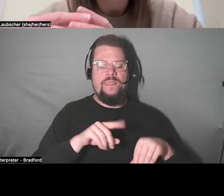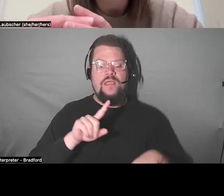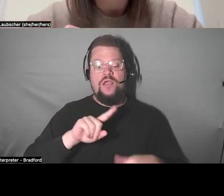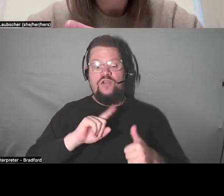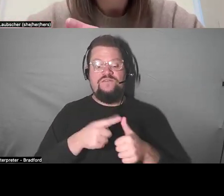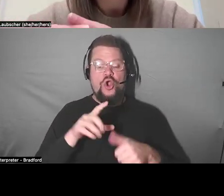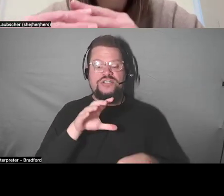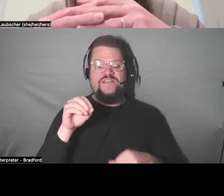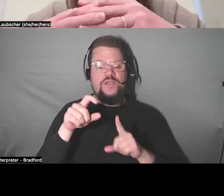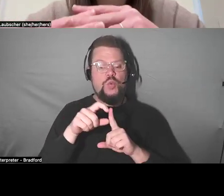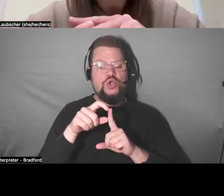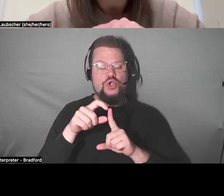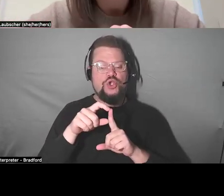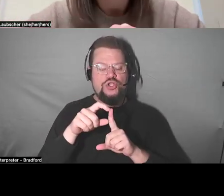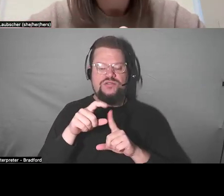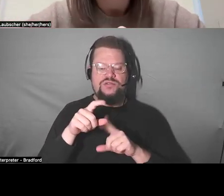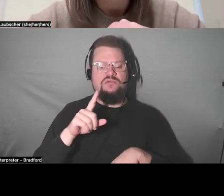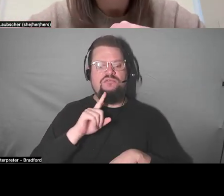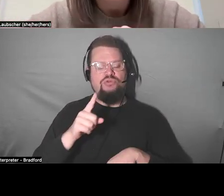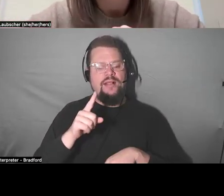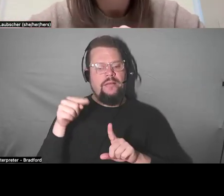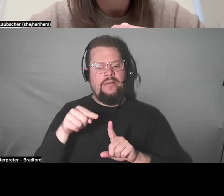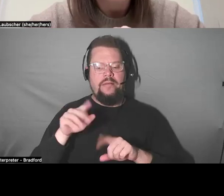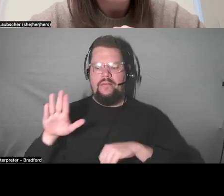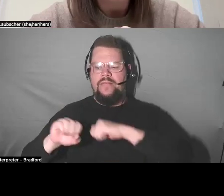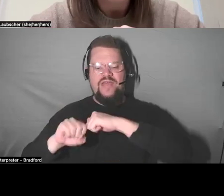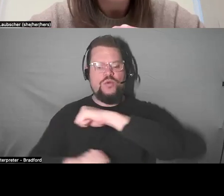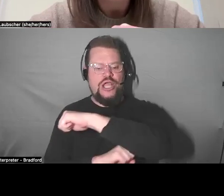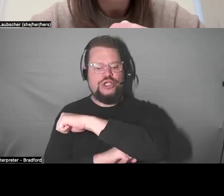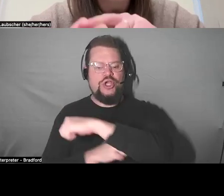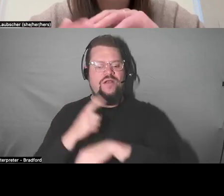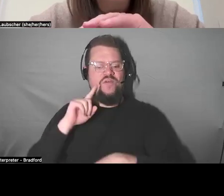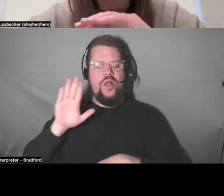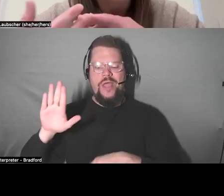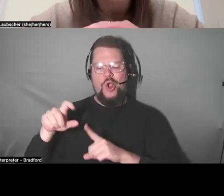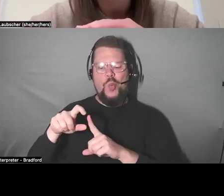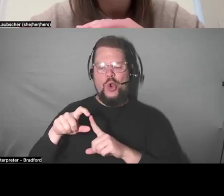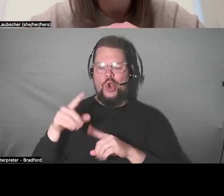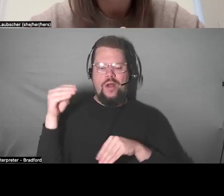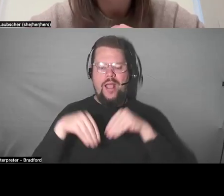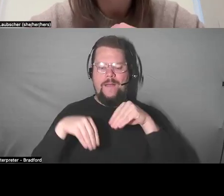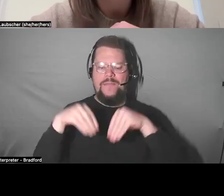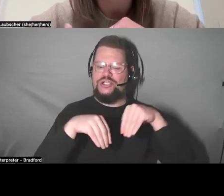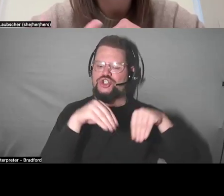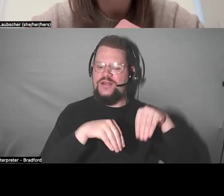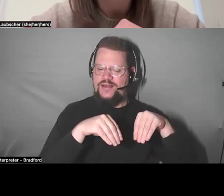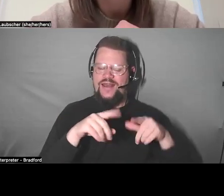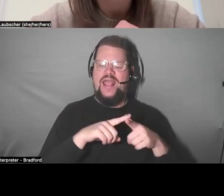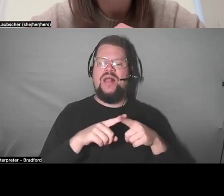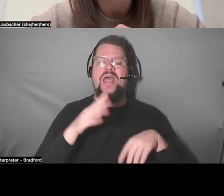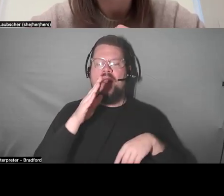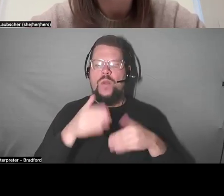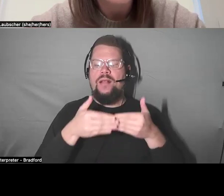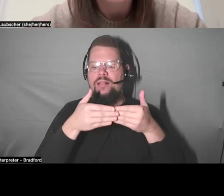50-word vocabulary really serves as a foundation for word combinations and then eventually sets the stage for